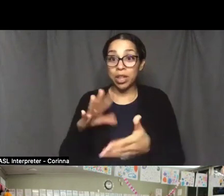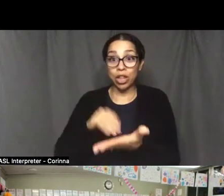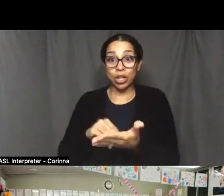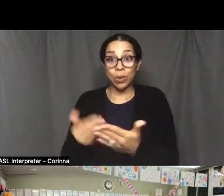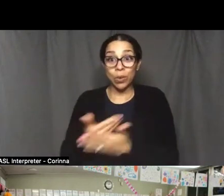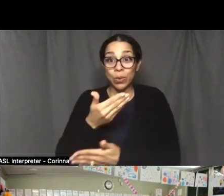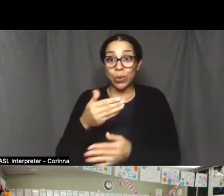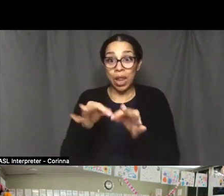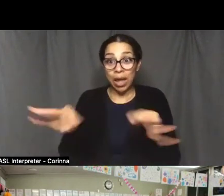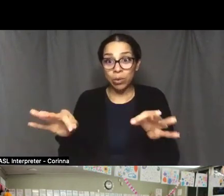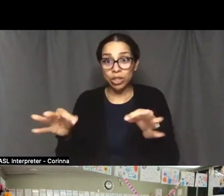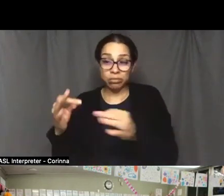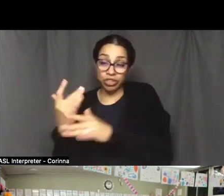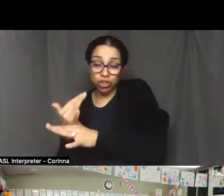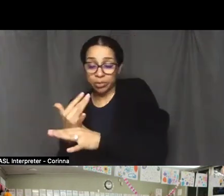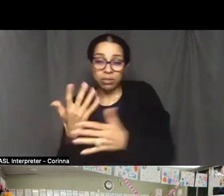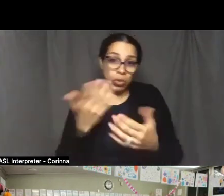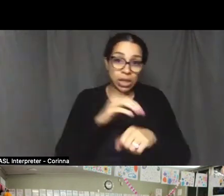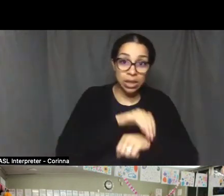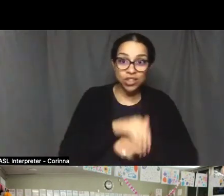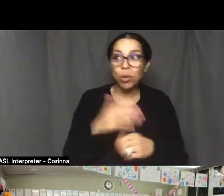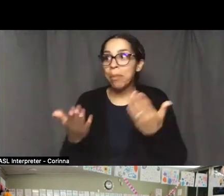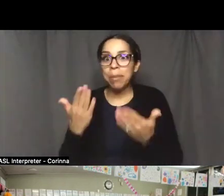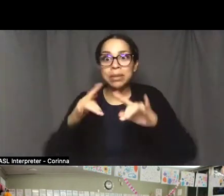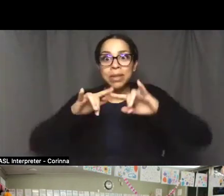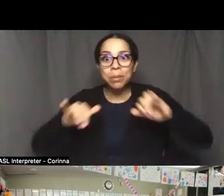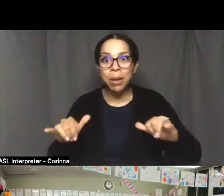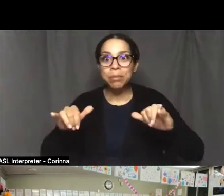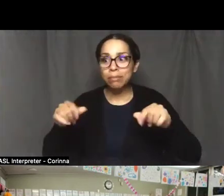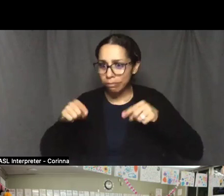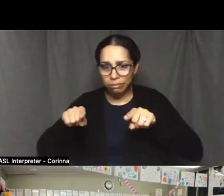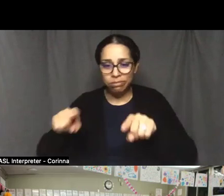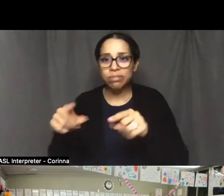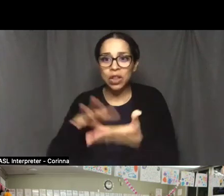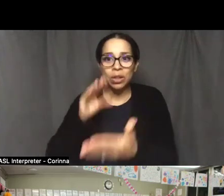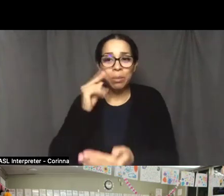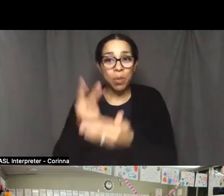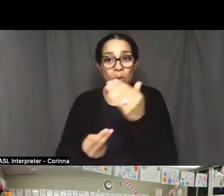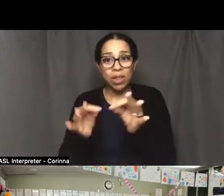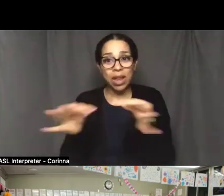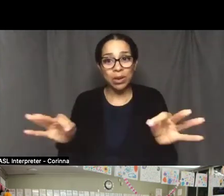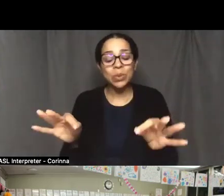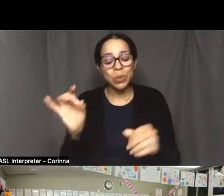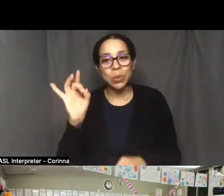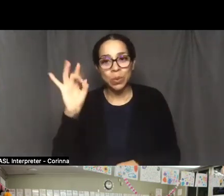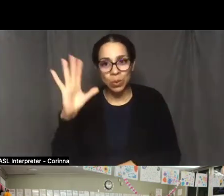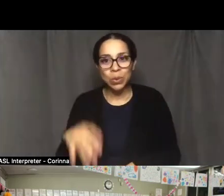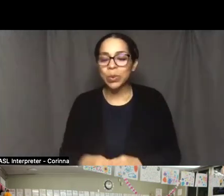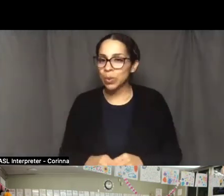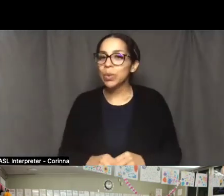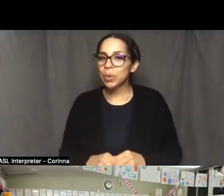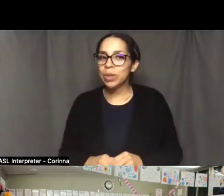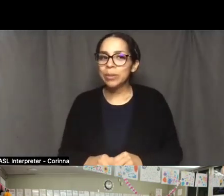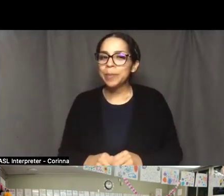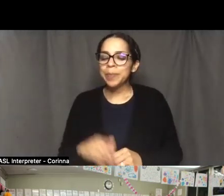or they may be learning two new languages. So they've got a lot going on. So that does impact how they